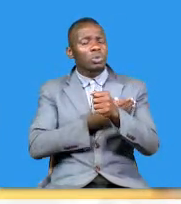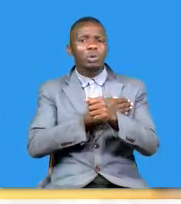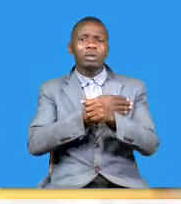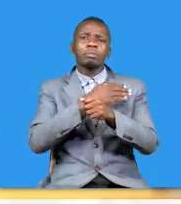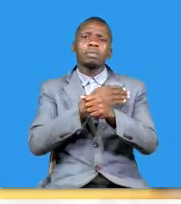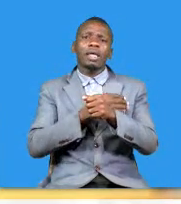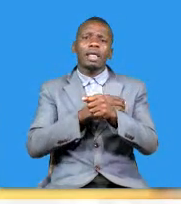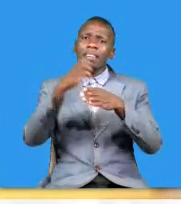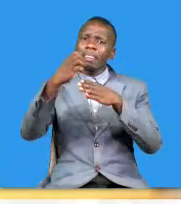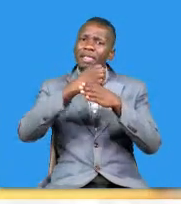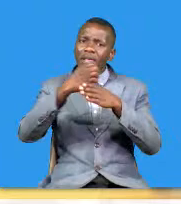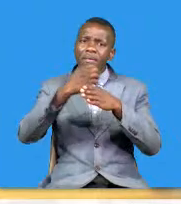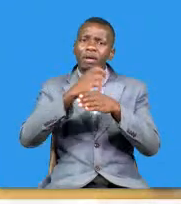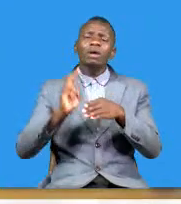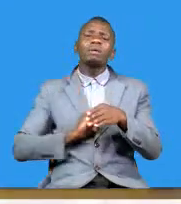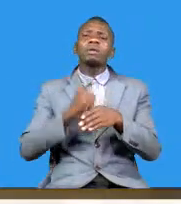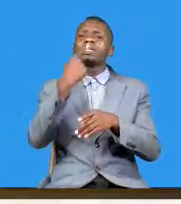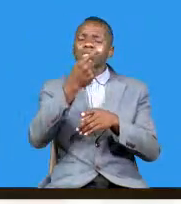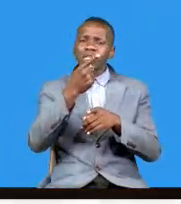a human right.